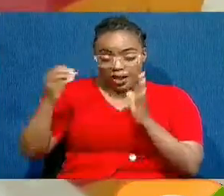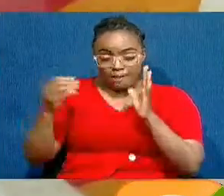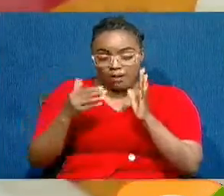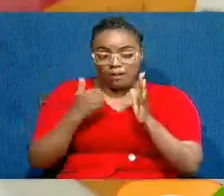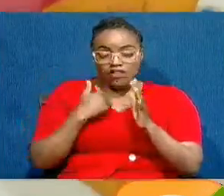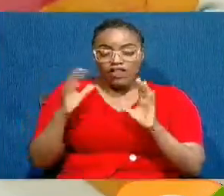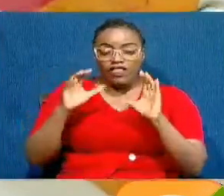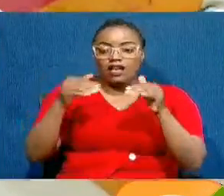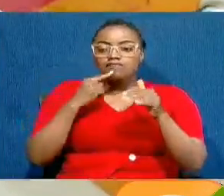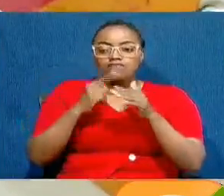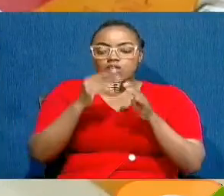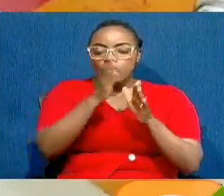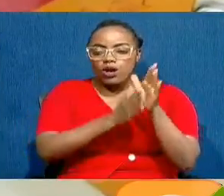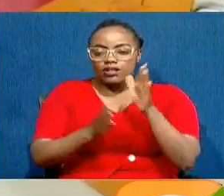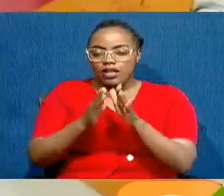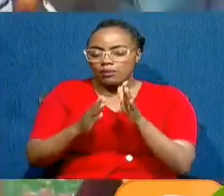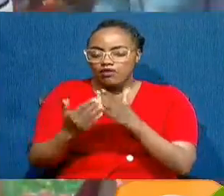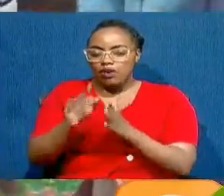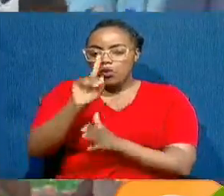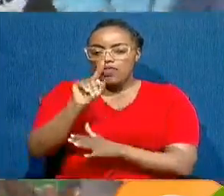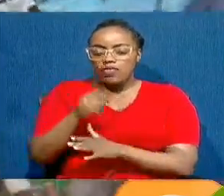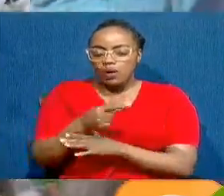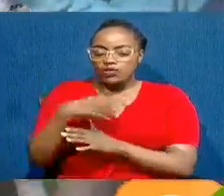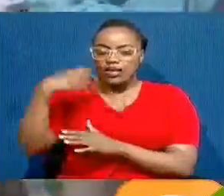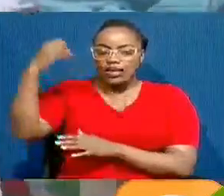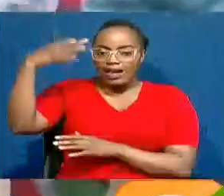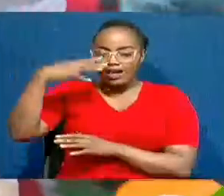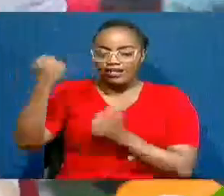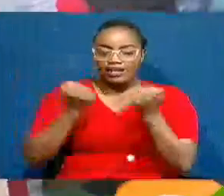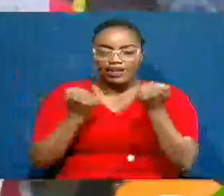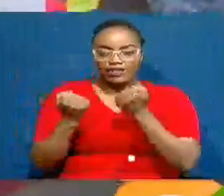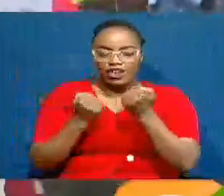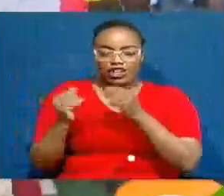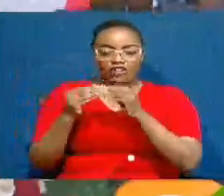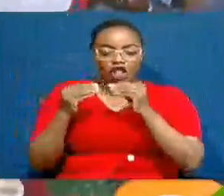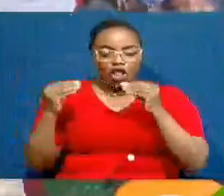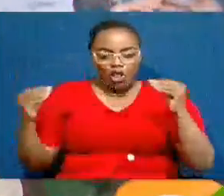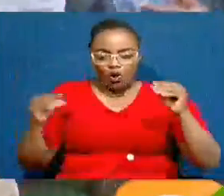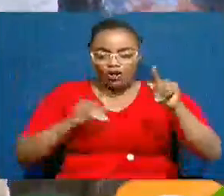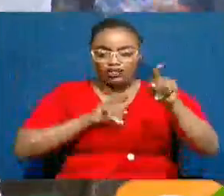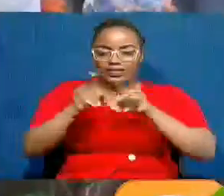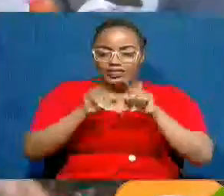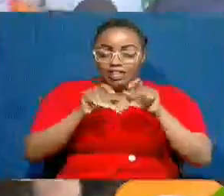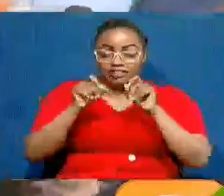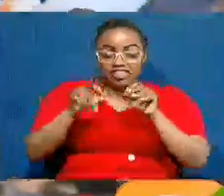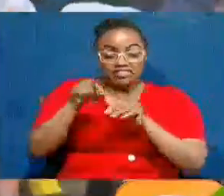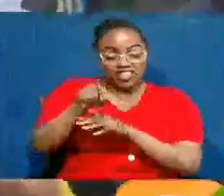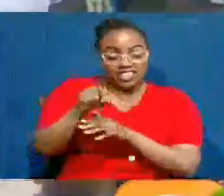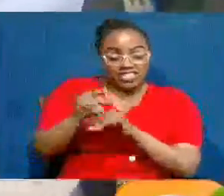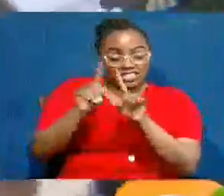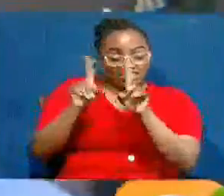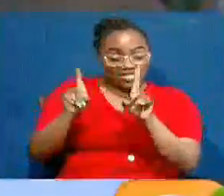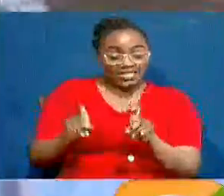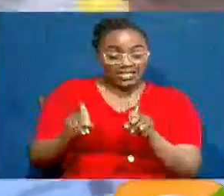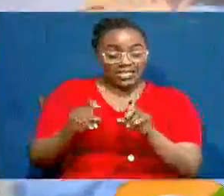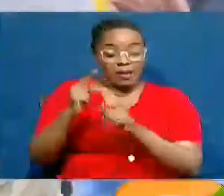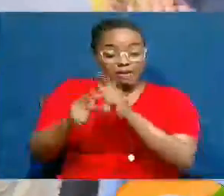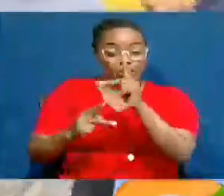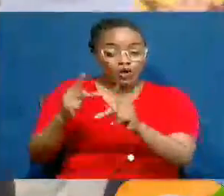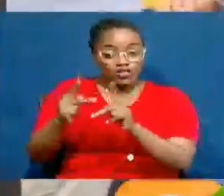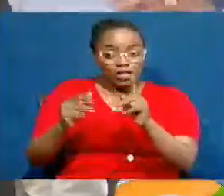company says it plans to roll out over 1,000 electric vehicles on long-distance routes if the piloting process meets